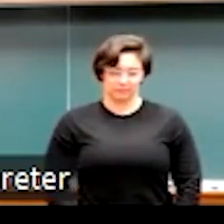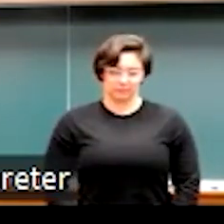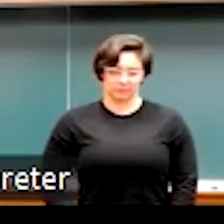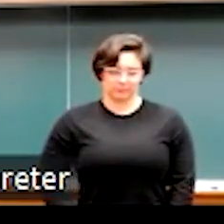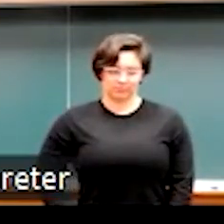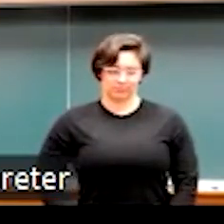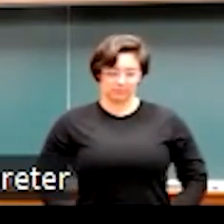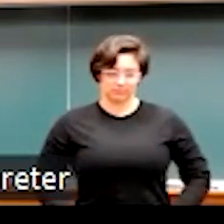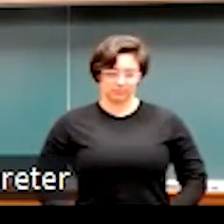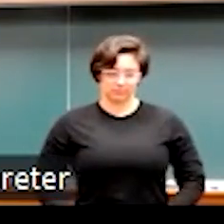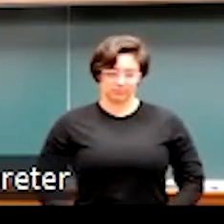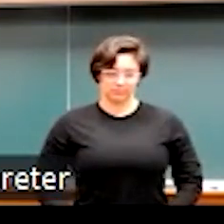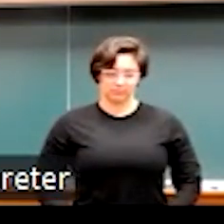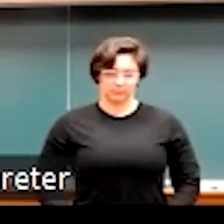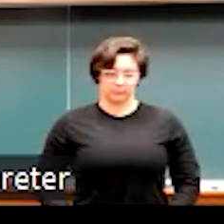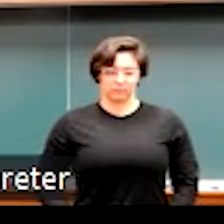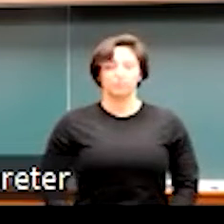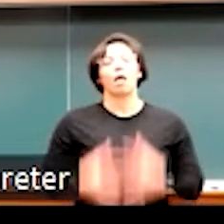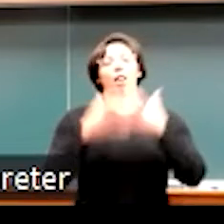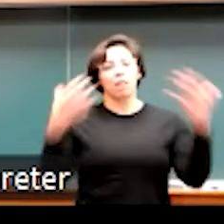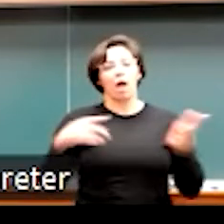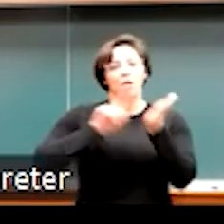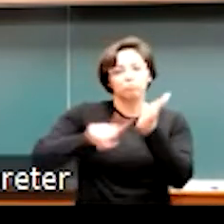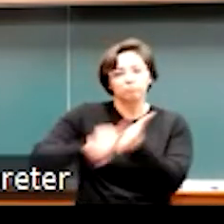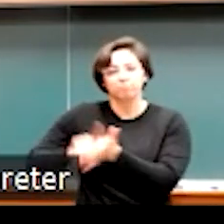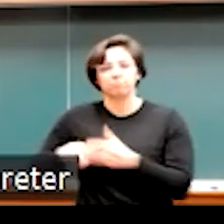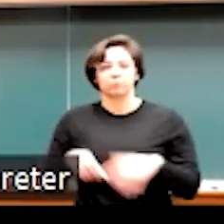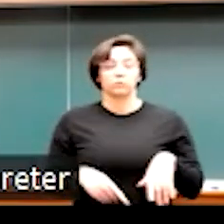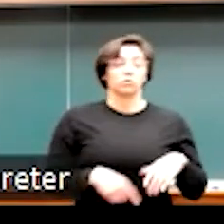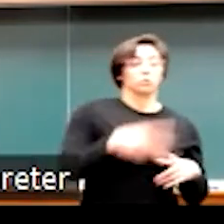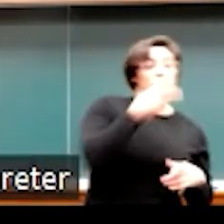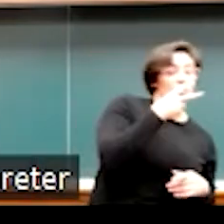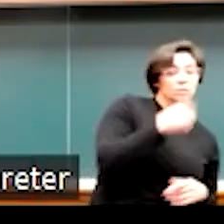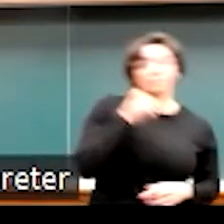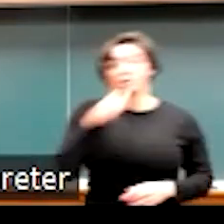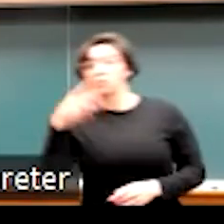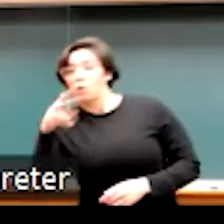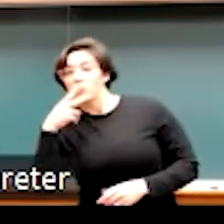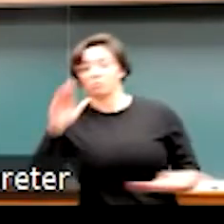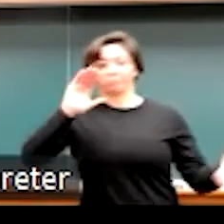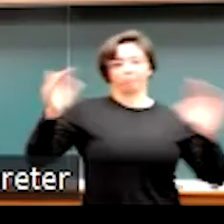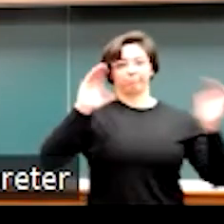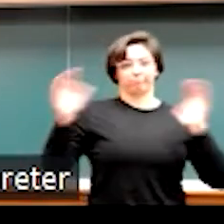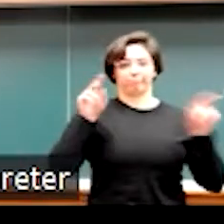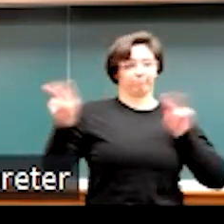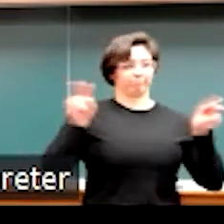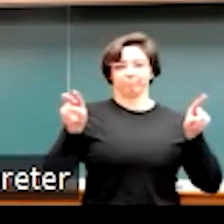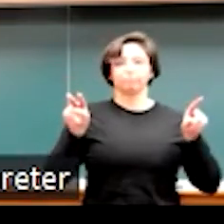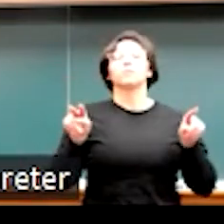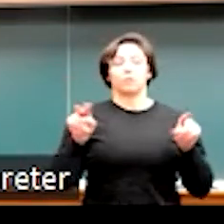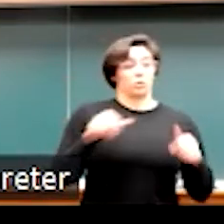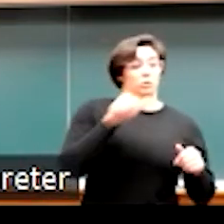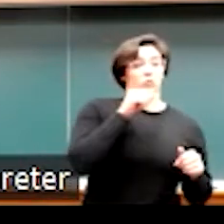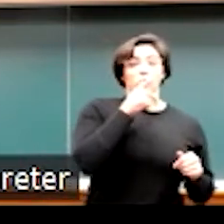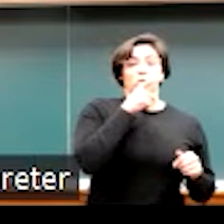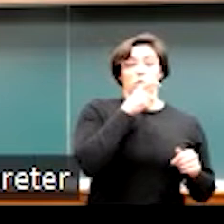So we've done a lot of research on this topic. Smokers versus non-smokers, if you're comparing that, smokers report more severe pain.